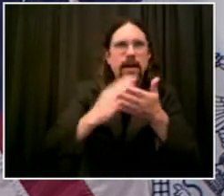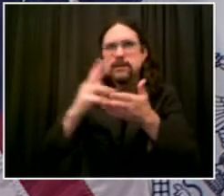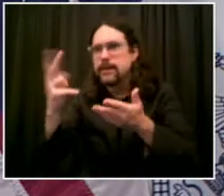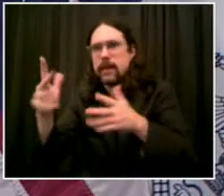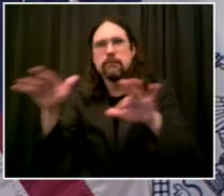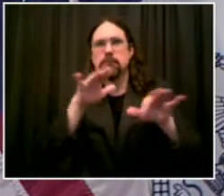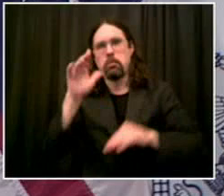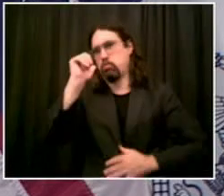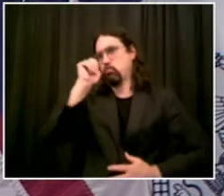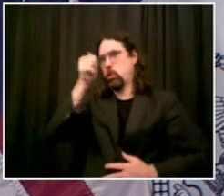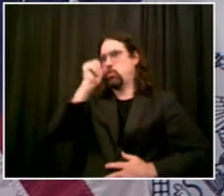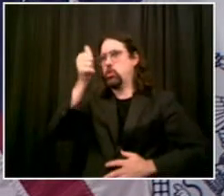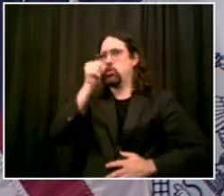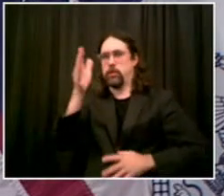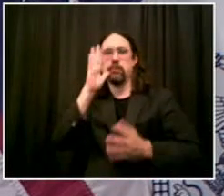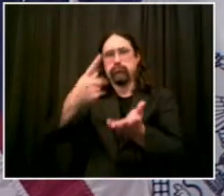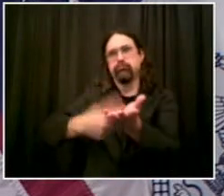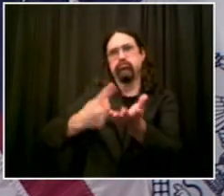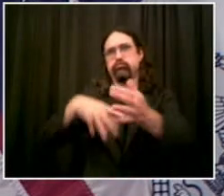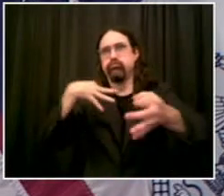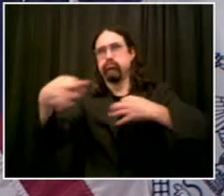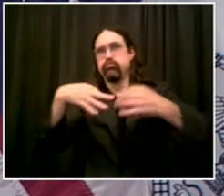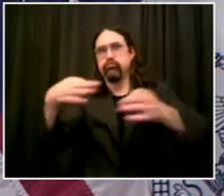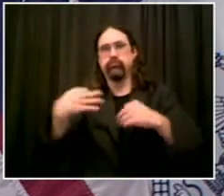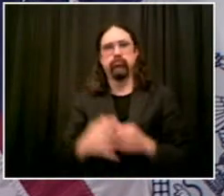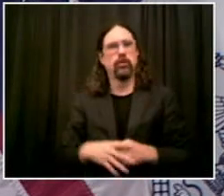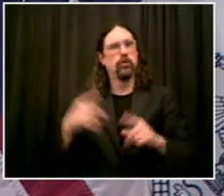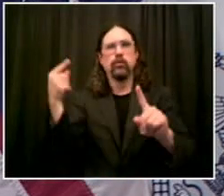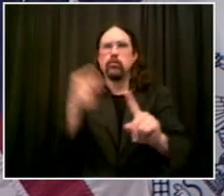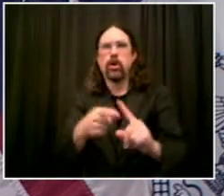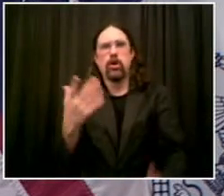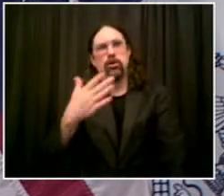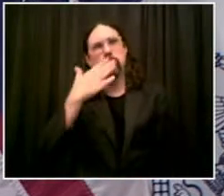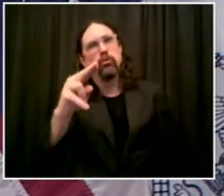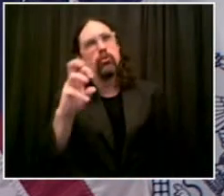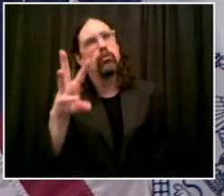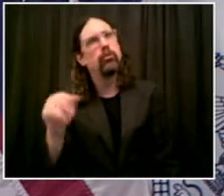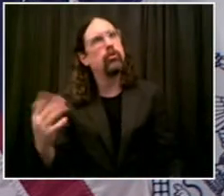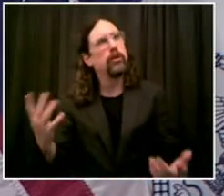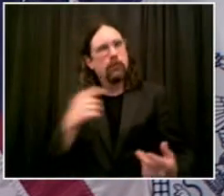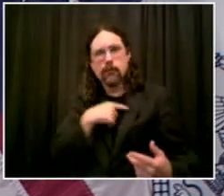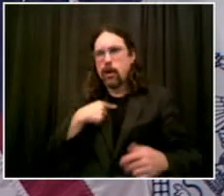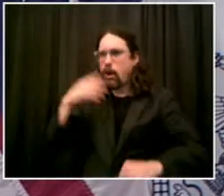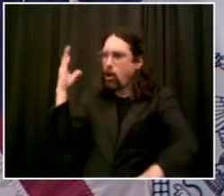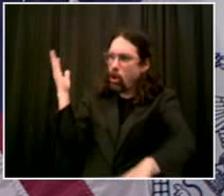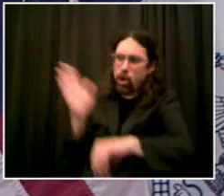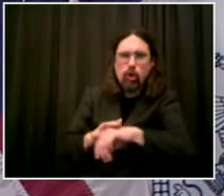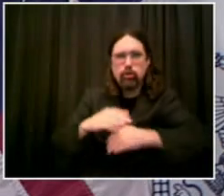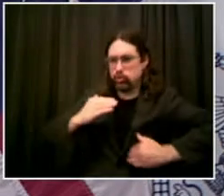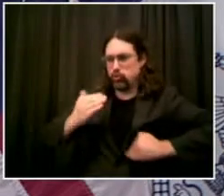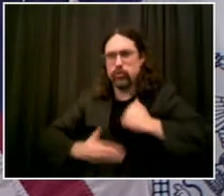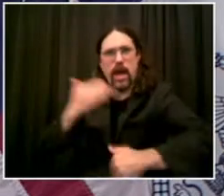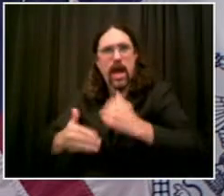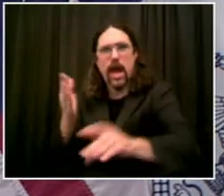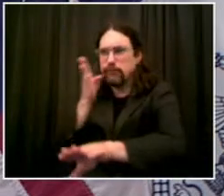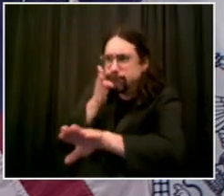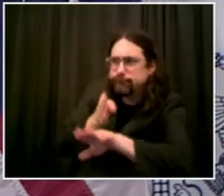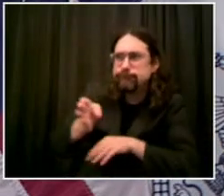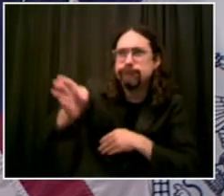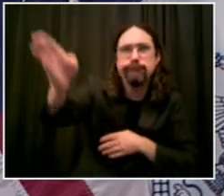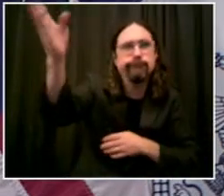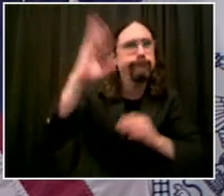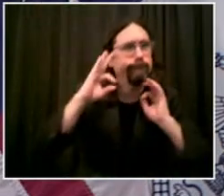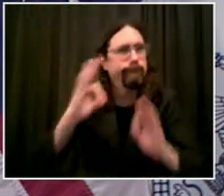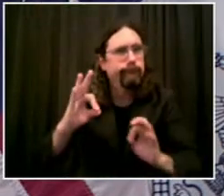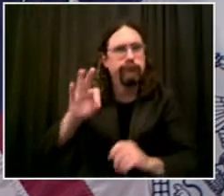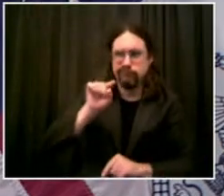that this city keeps moving. It's important for everyone. It's important for people trying to get their livelihoods back. It's important for businesses that are trying so hard to survive.